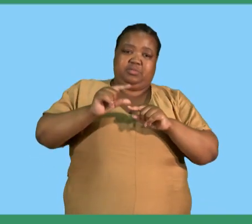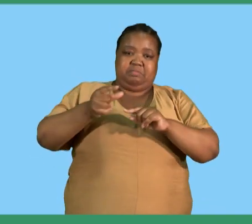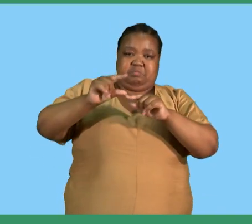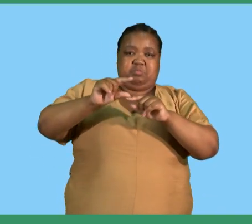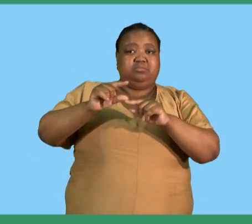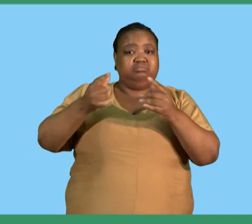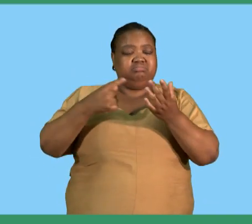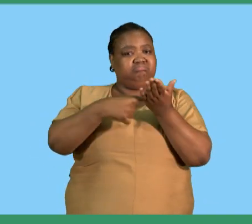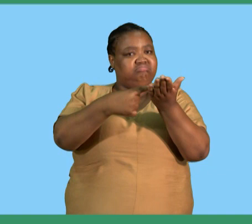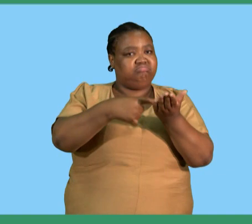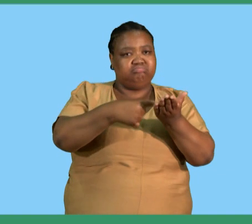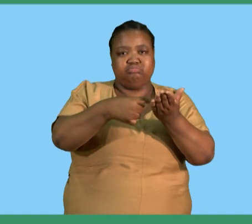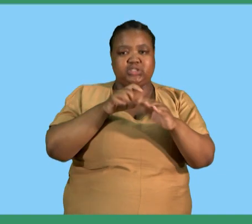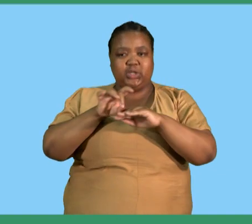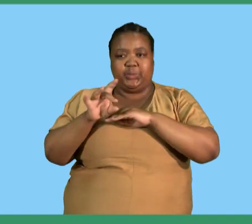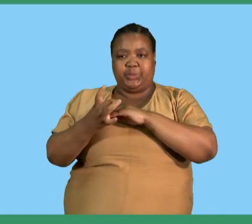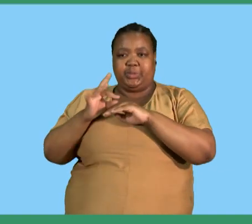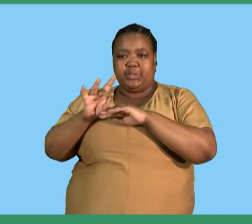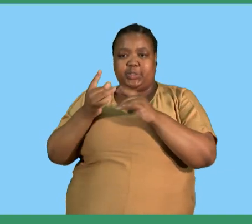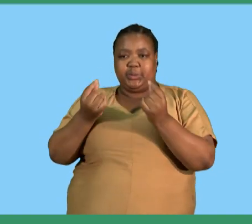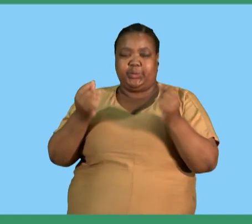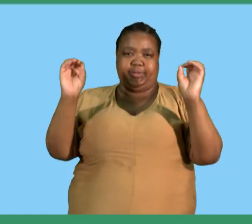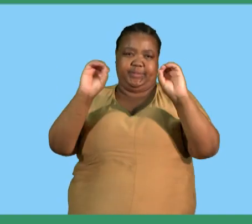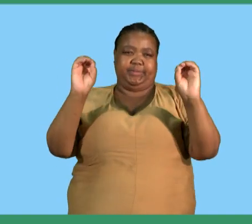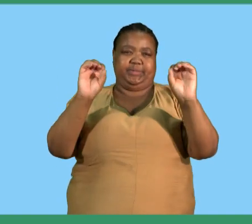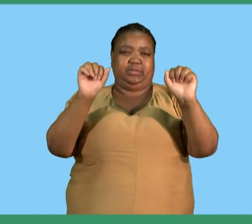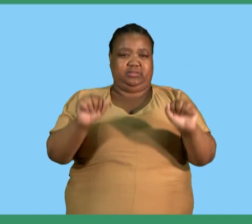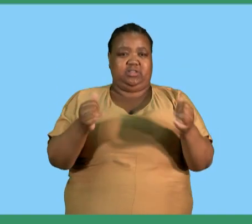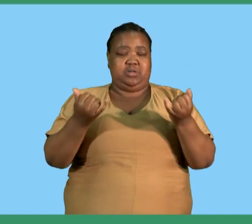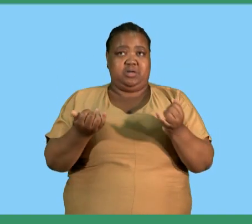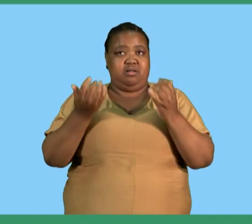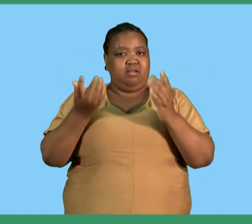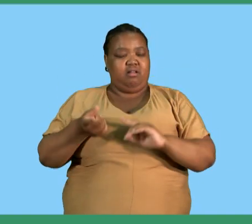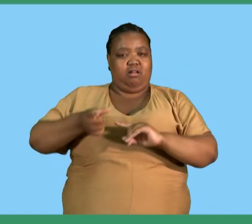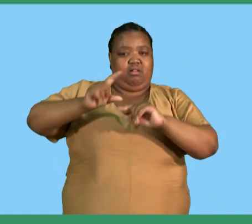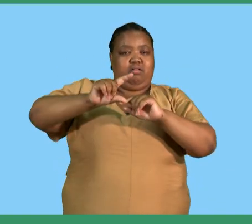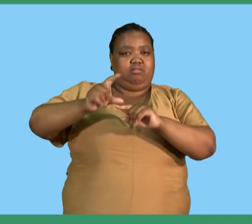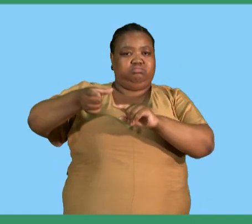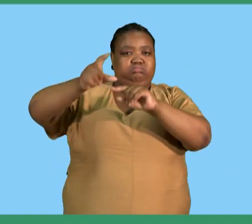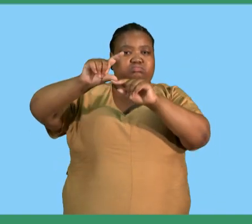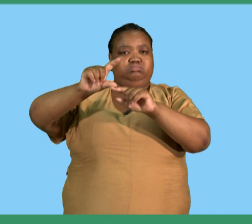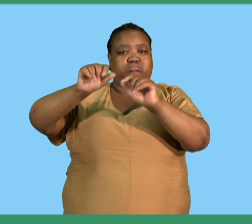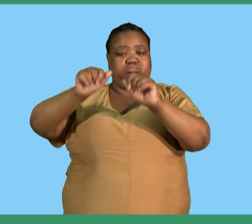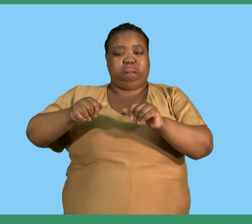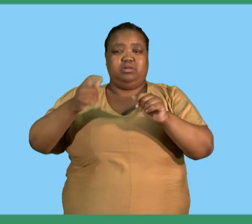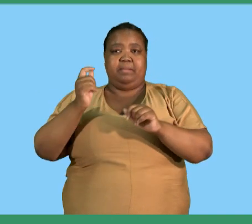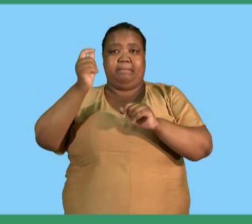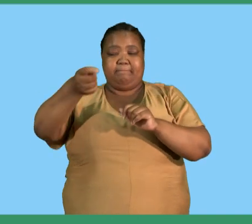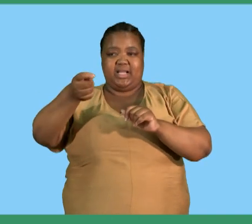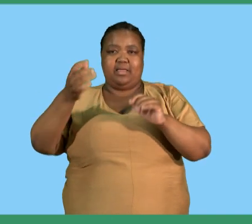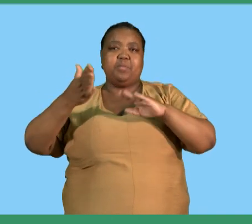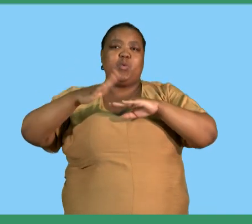mean? Without consulting anybody, basically. It may be common practice to pay higher prices for goods of